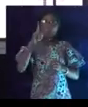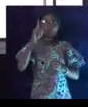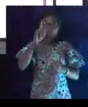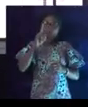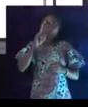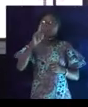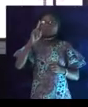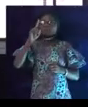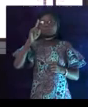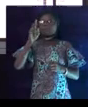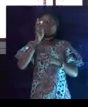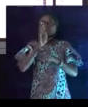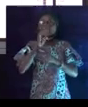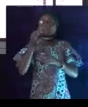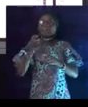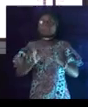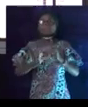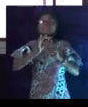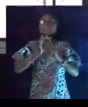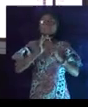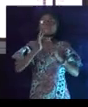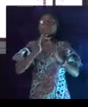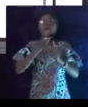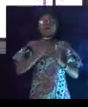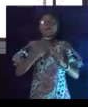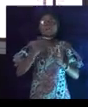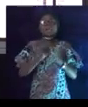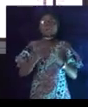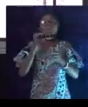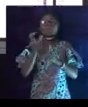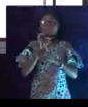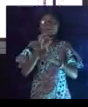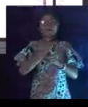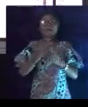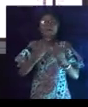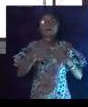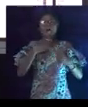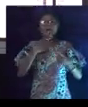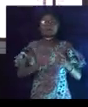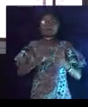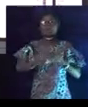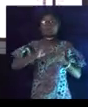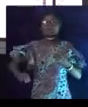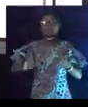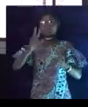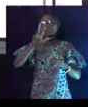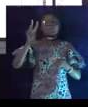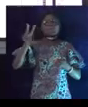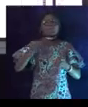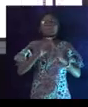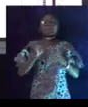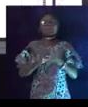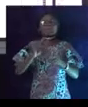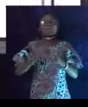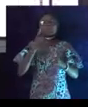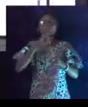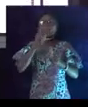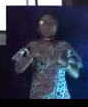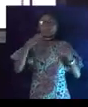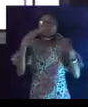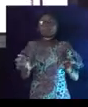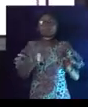So let's see how that is going to work out for us. The first thing that we need to do is to write the equation or the formula that